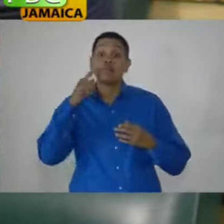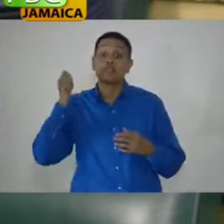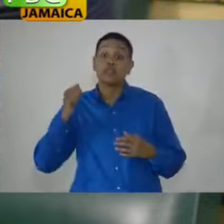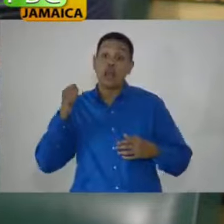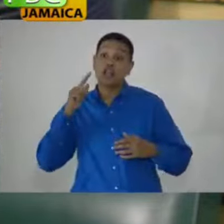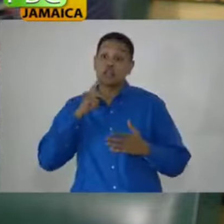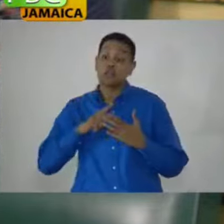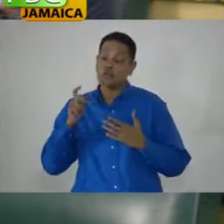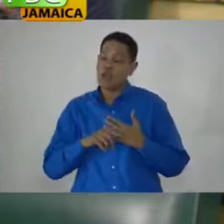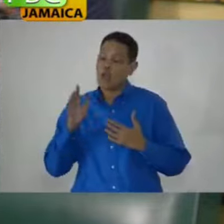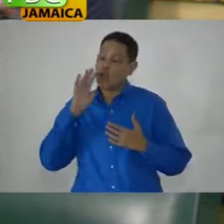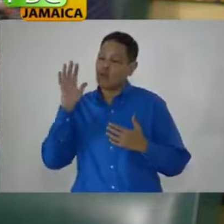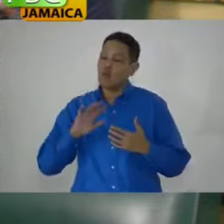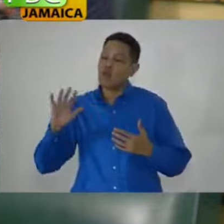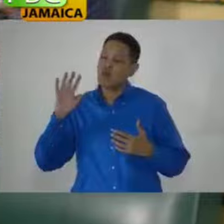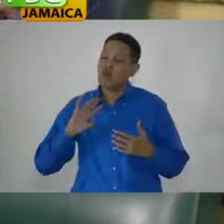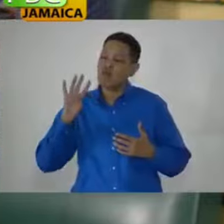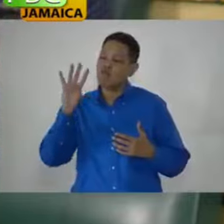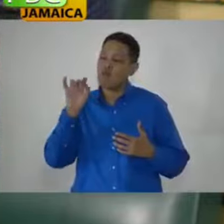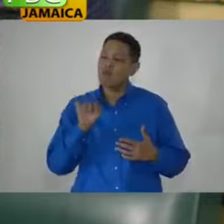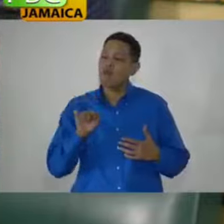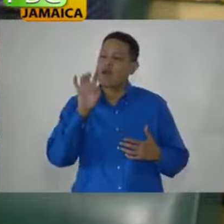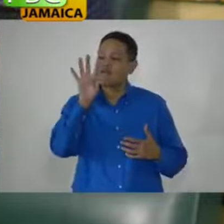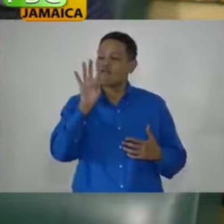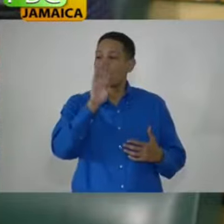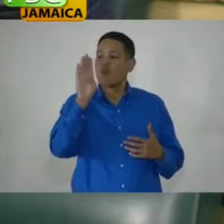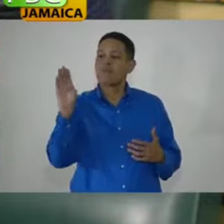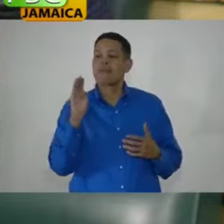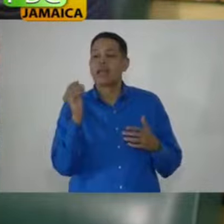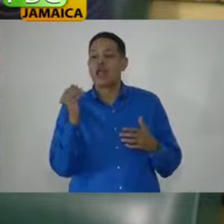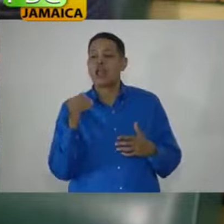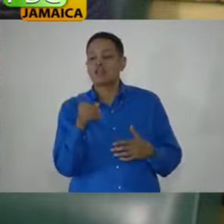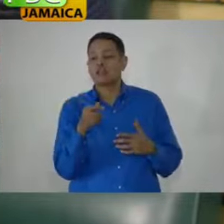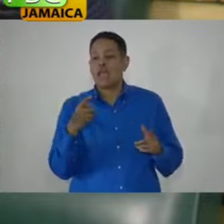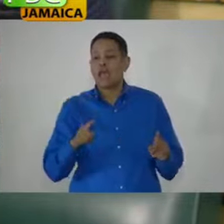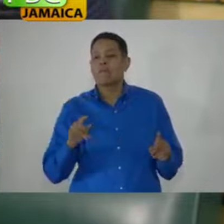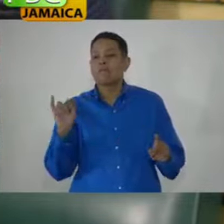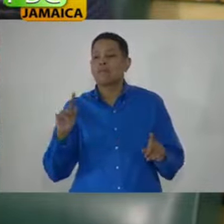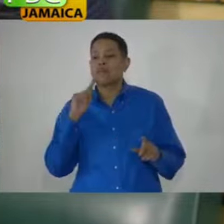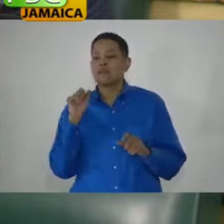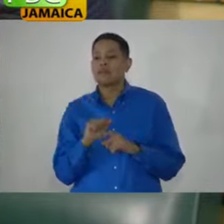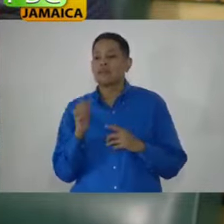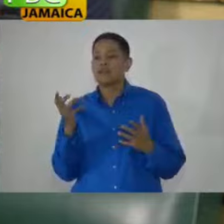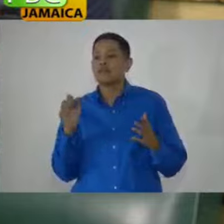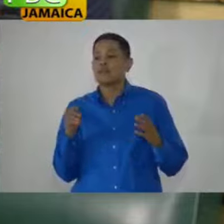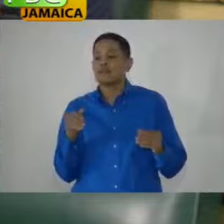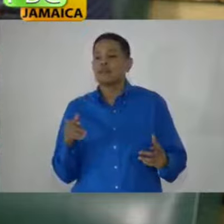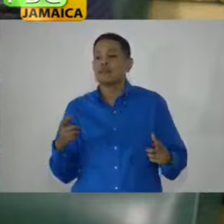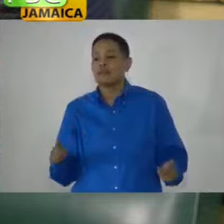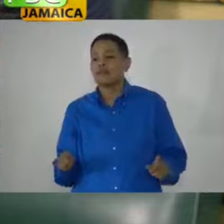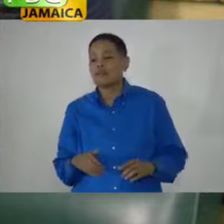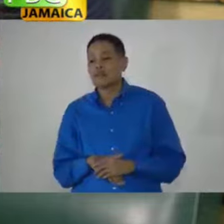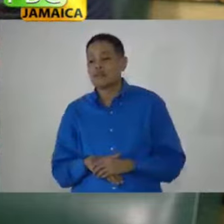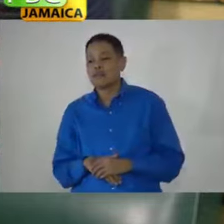scholarship program would be $4.4 billion. And that would be an annual.